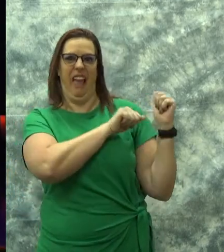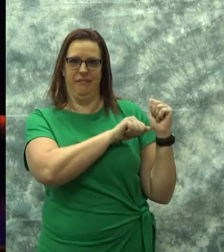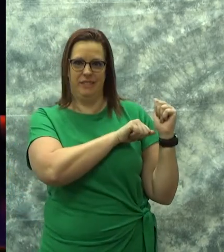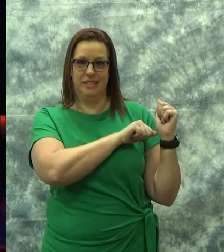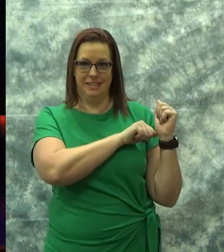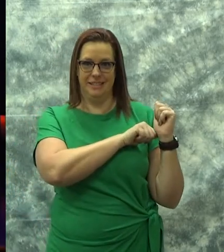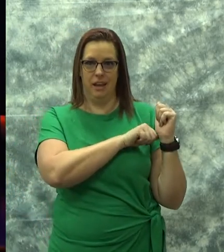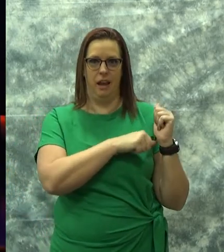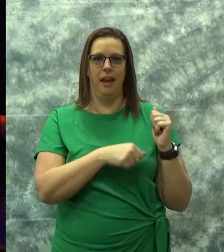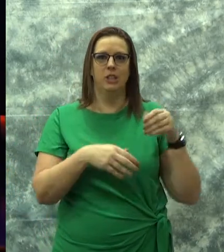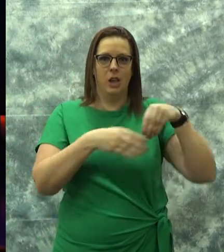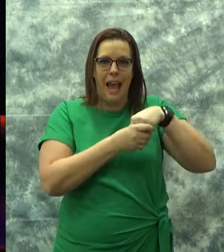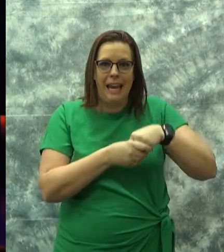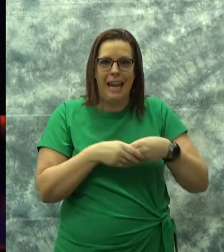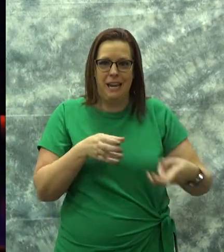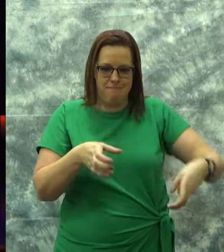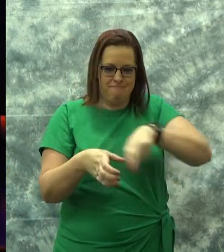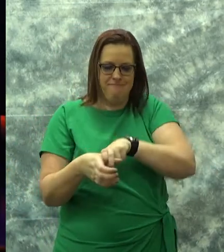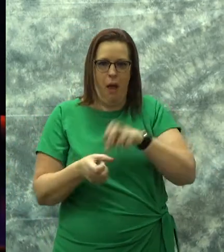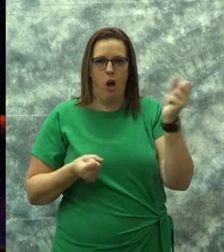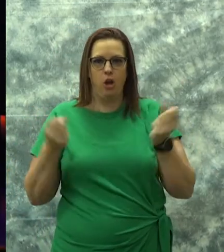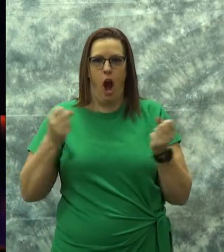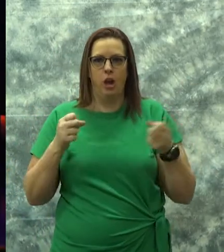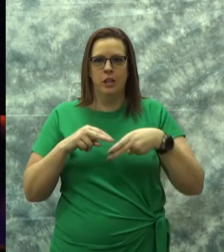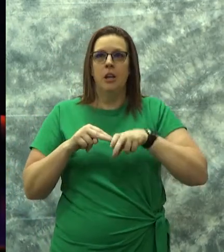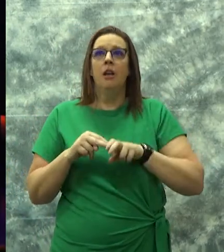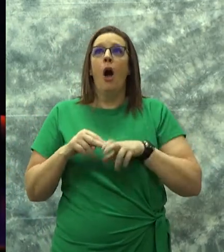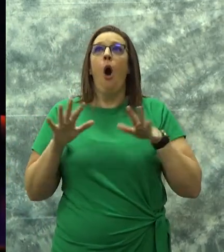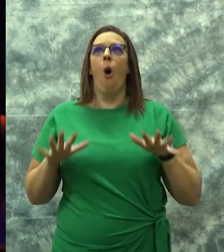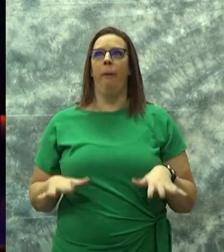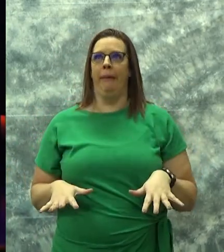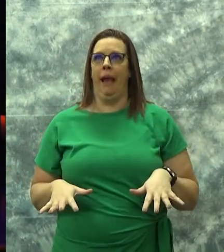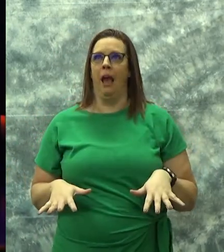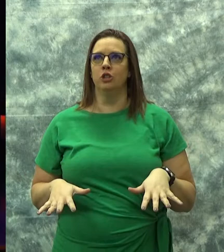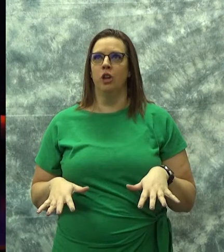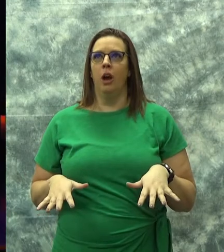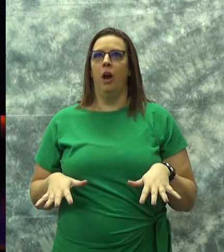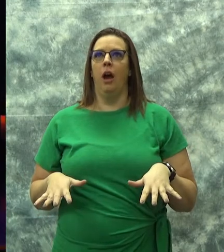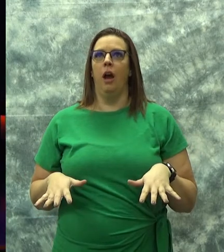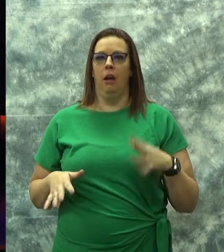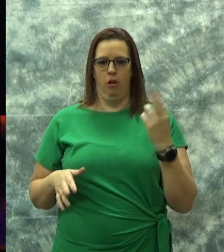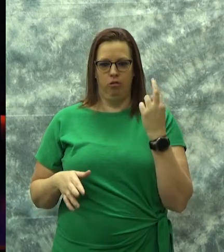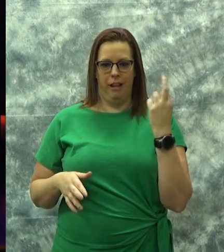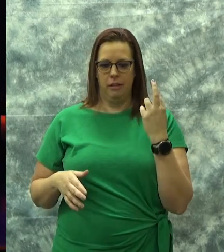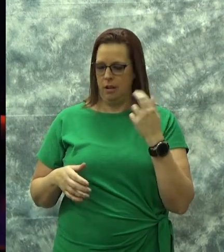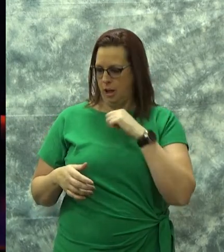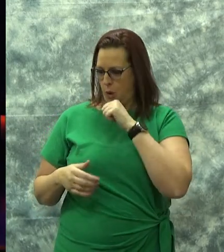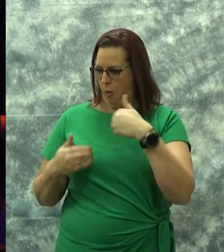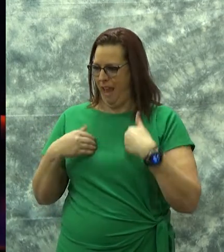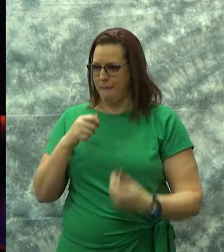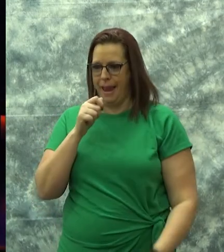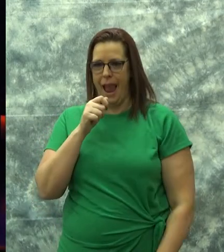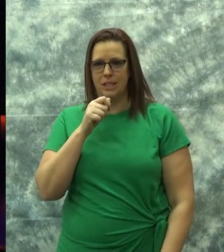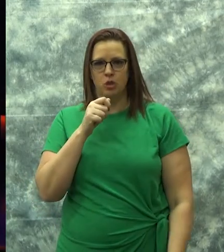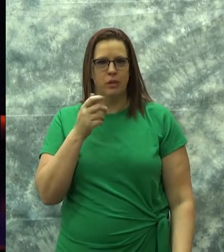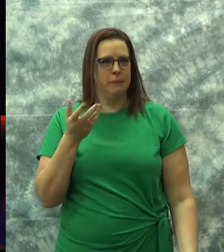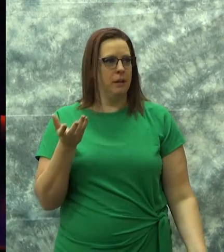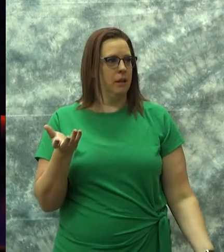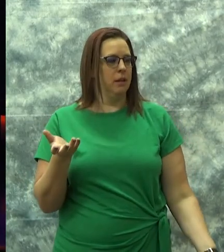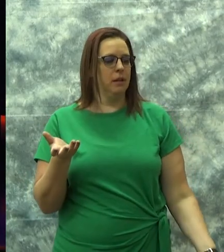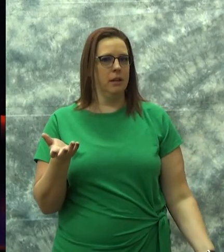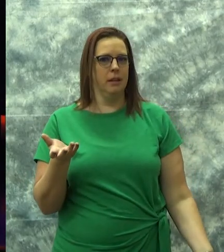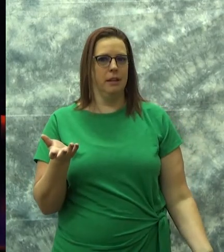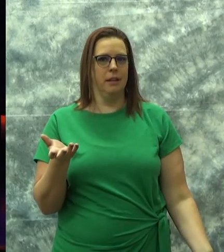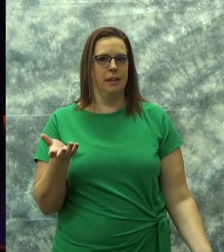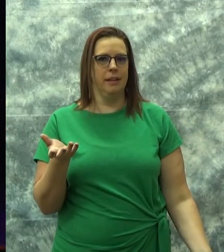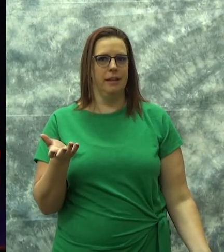and she left, and she went out to her car and she got in her car and she sat down and said, oh gosh. And then she realized, I don't have my ice cream cone in my